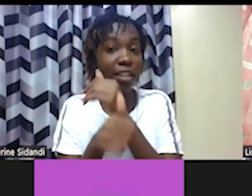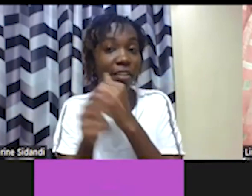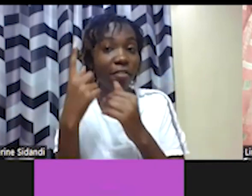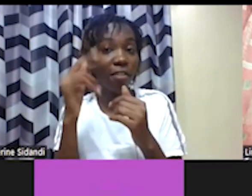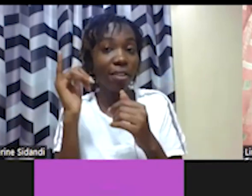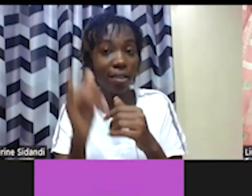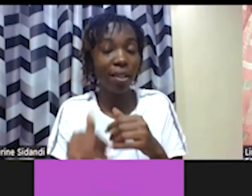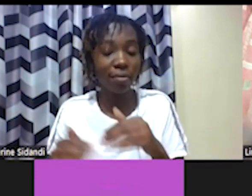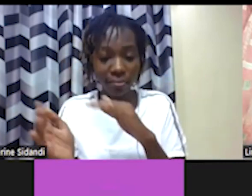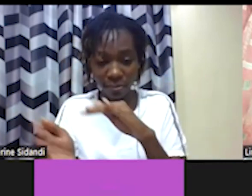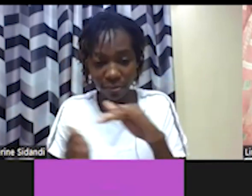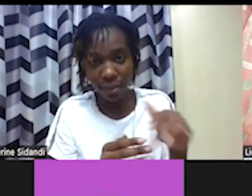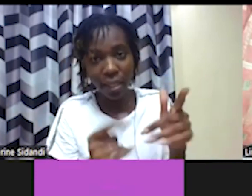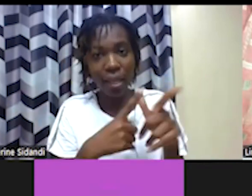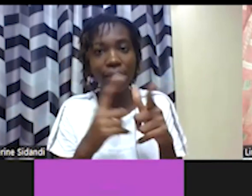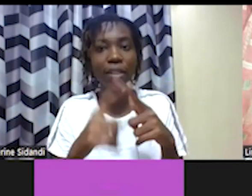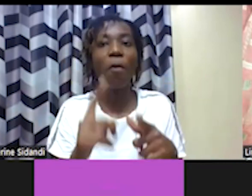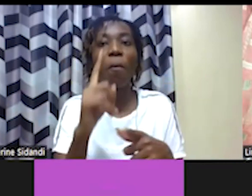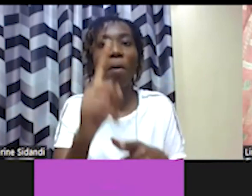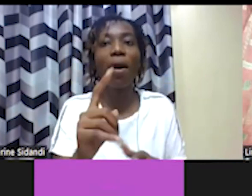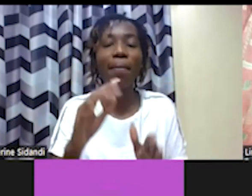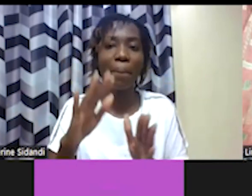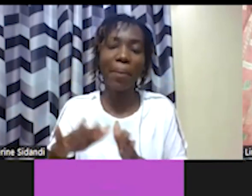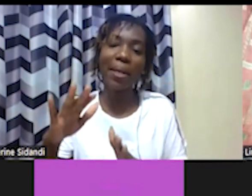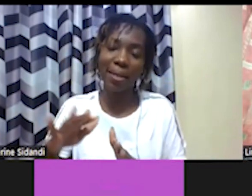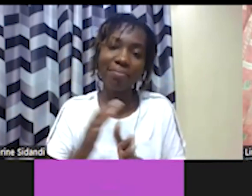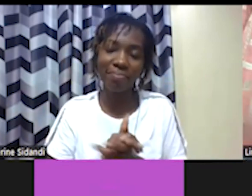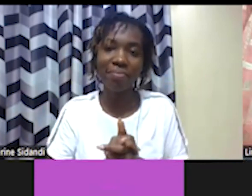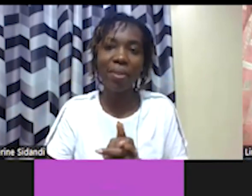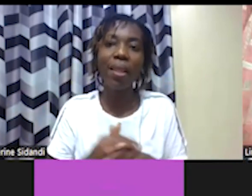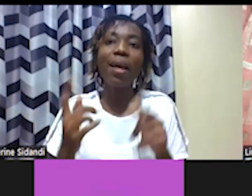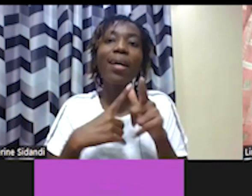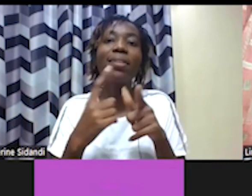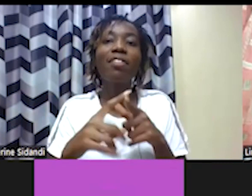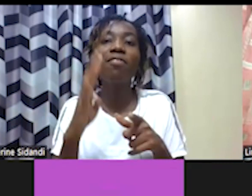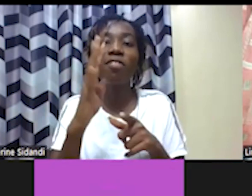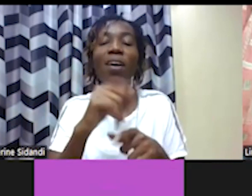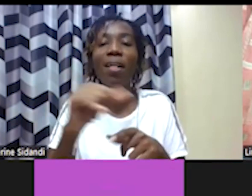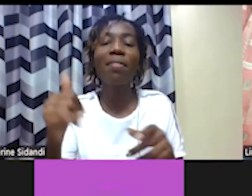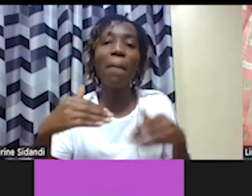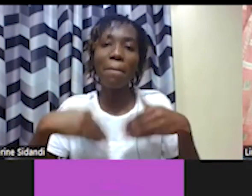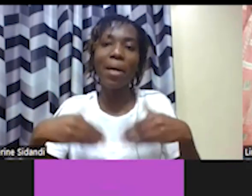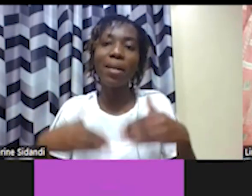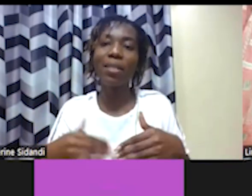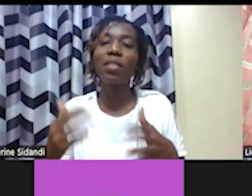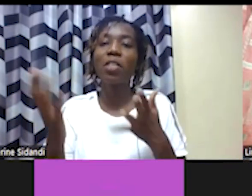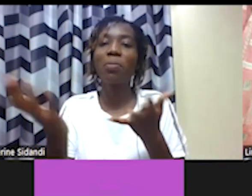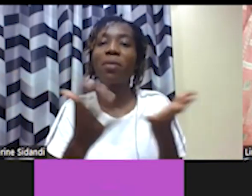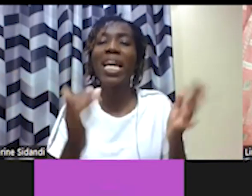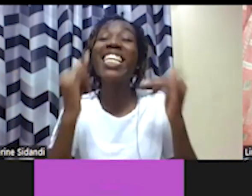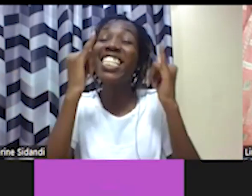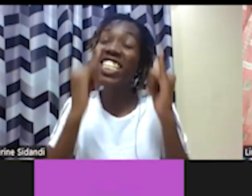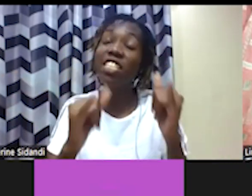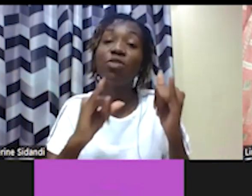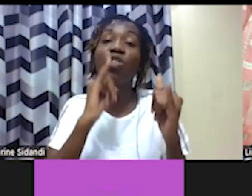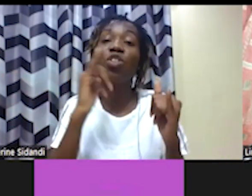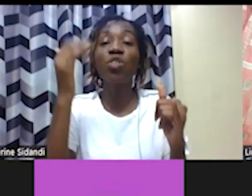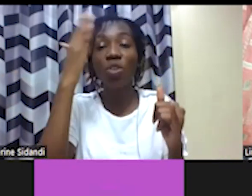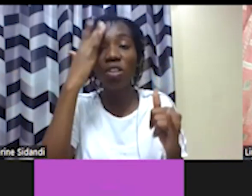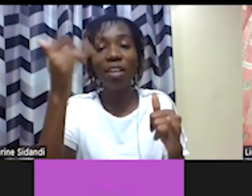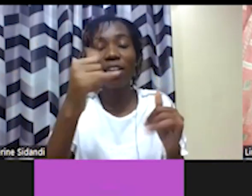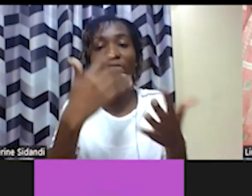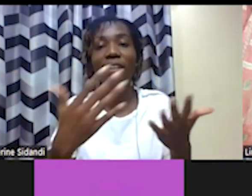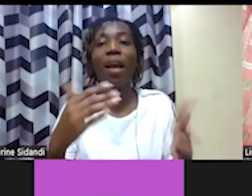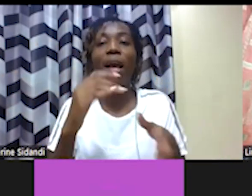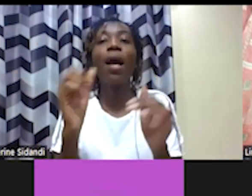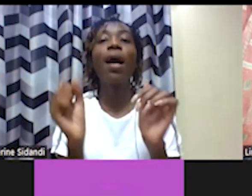cold water, and 1 was left. And 4 other monkeys were brought, new ones. They don't know what has been happening here. So